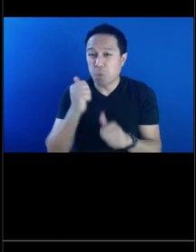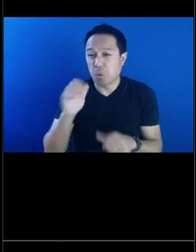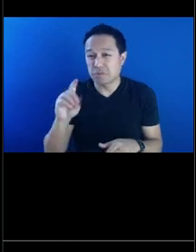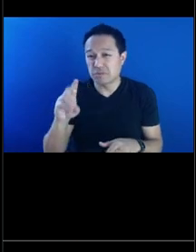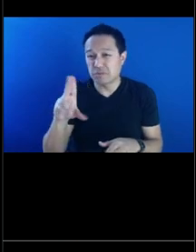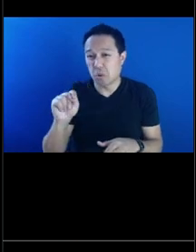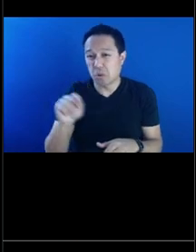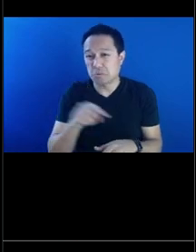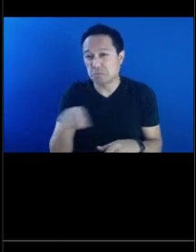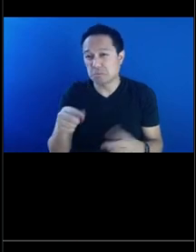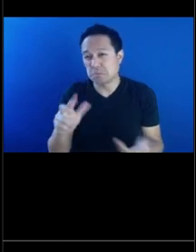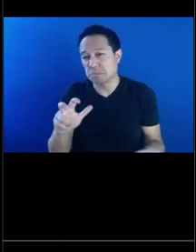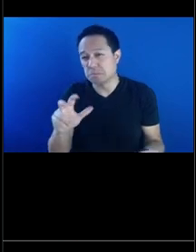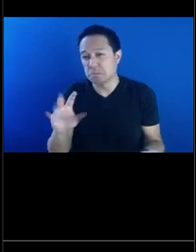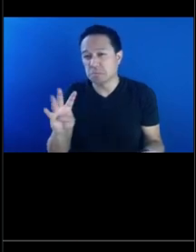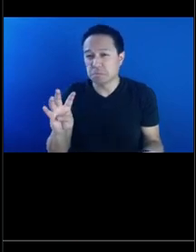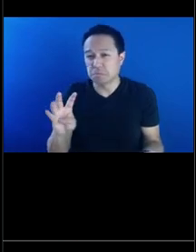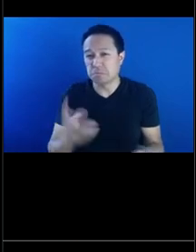between 300 and 400 pounds.